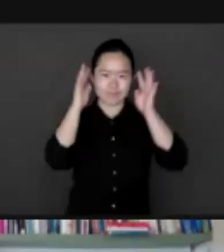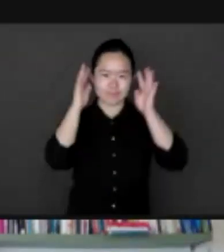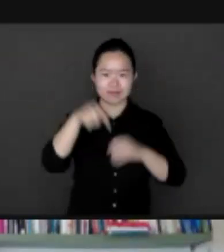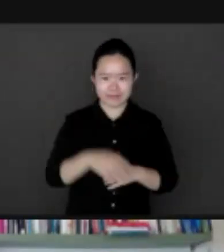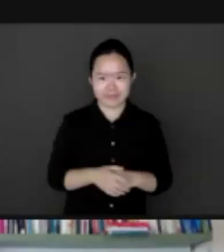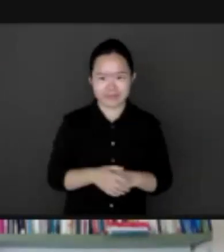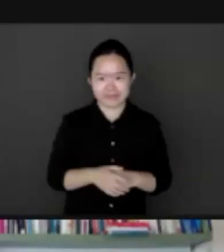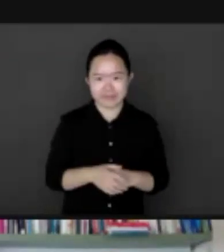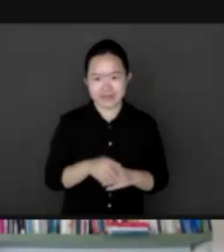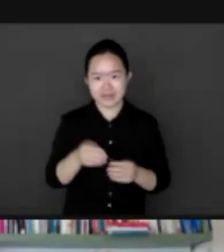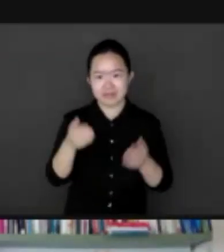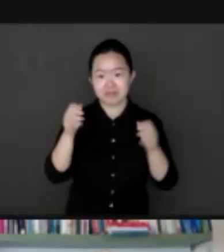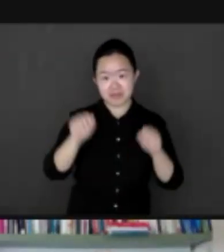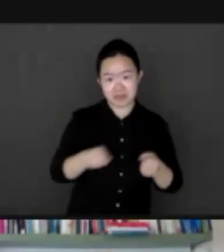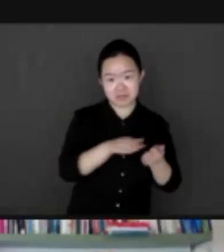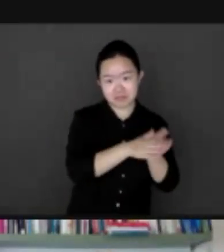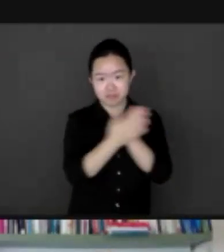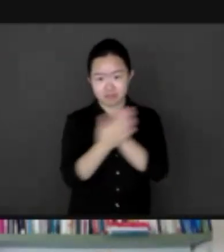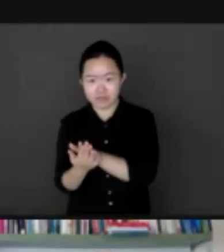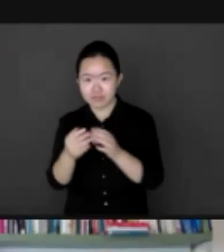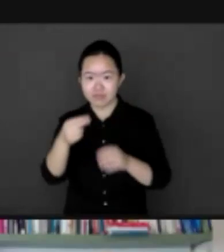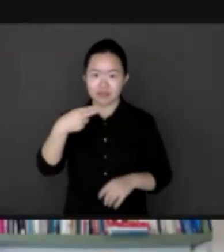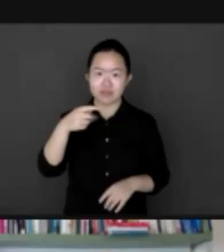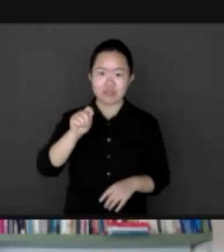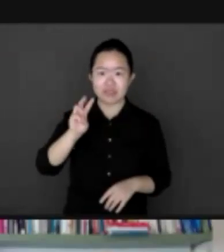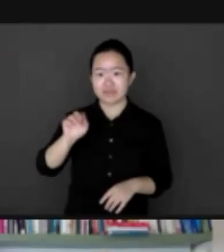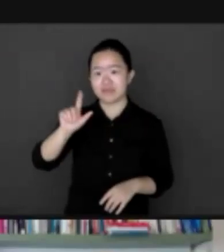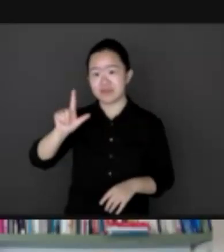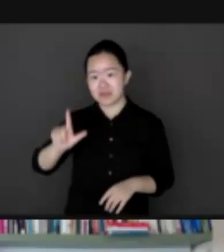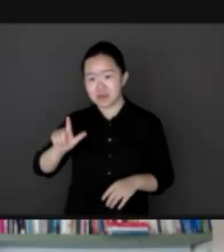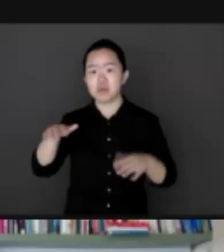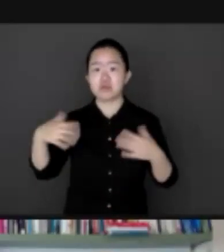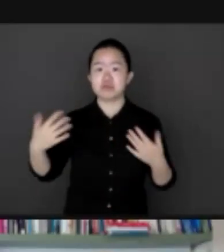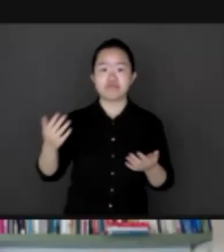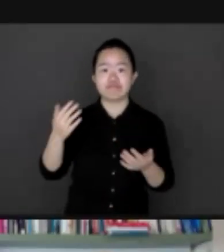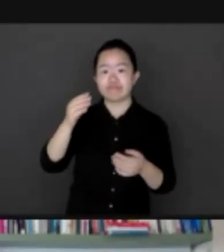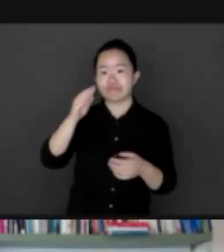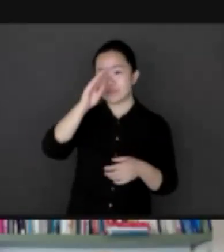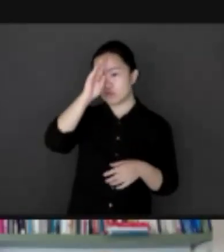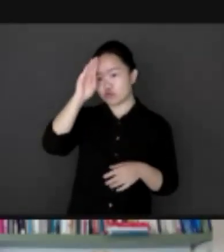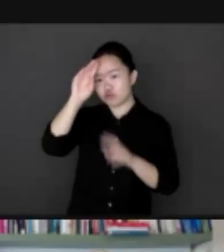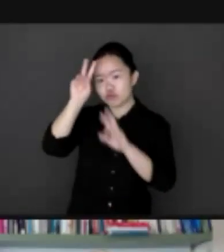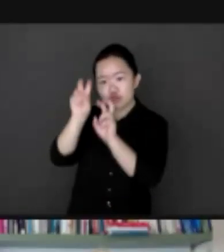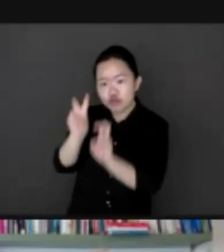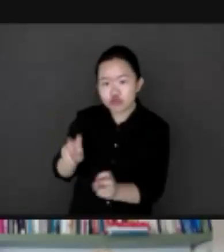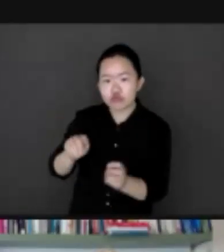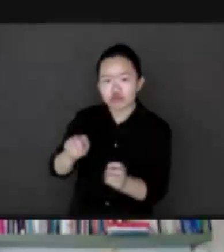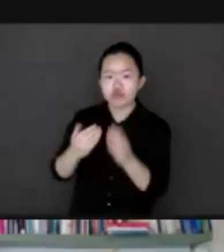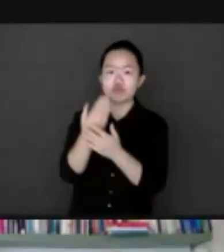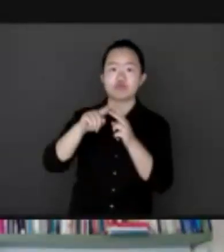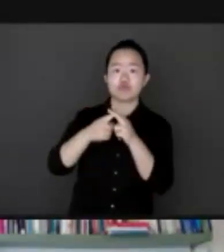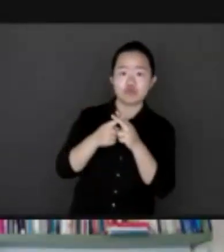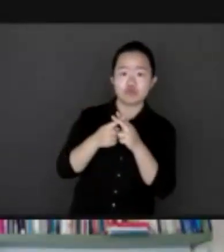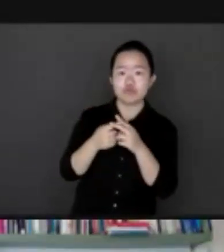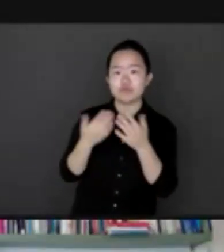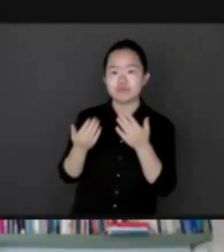actively encourage community contributions. For example, one of the latest suggestions a few days ago is from a famous